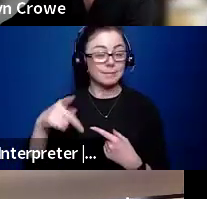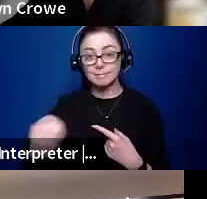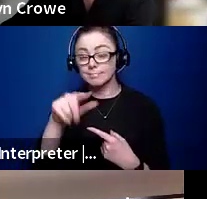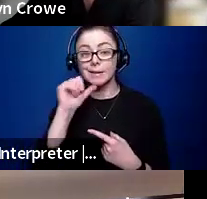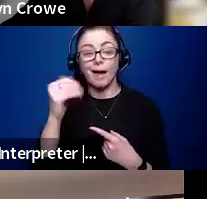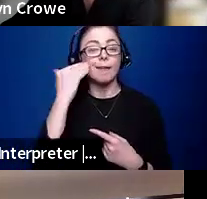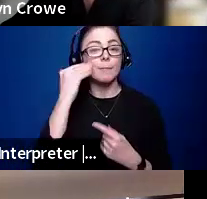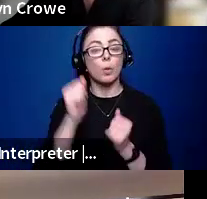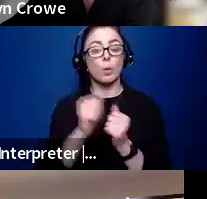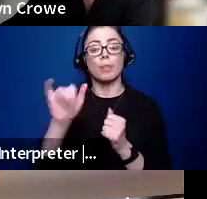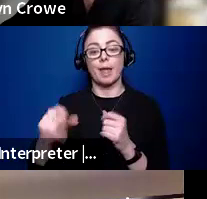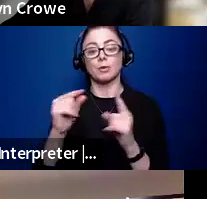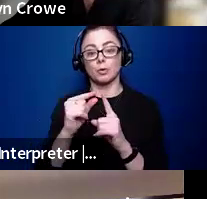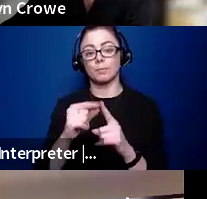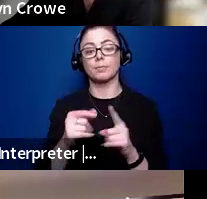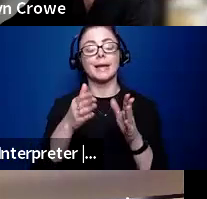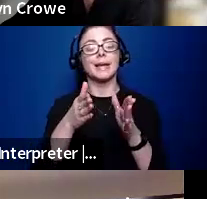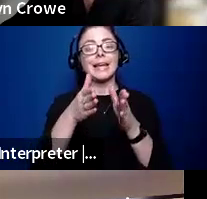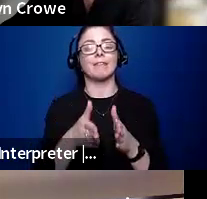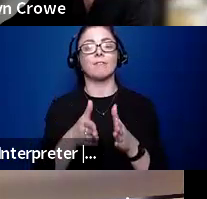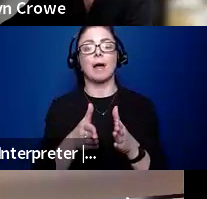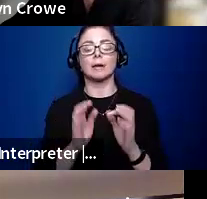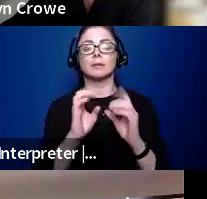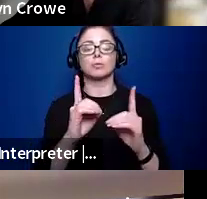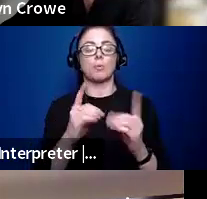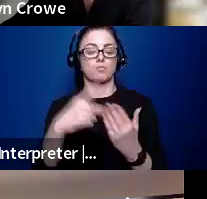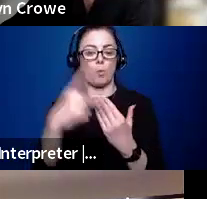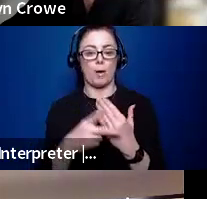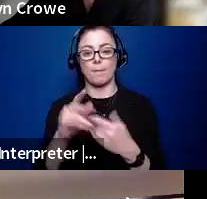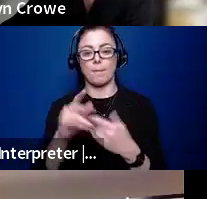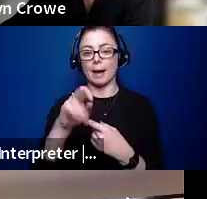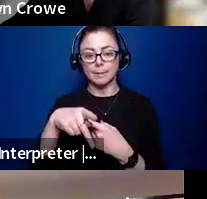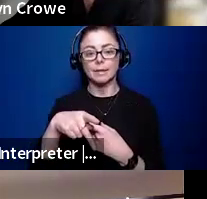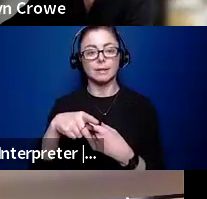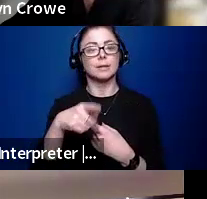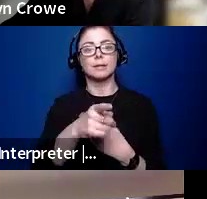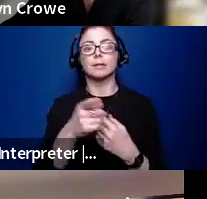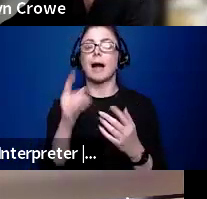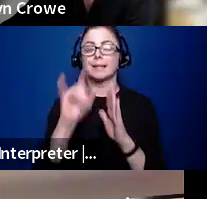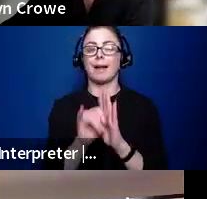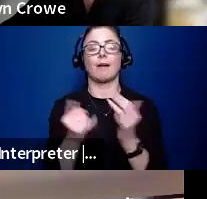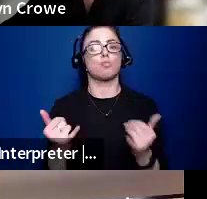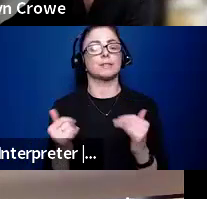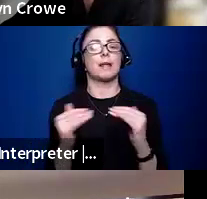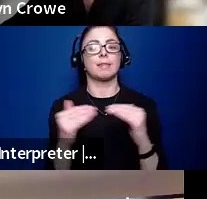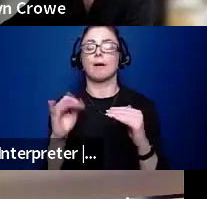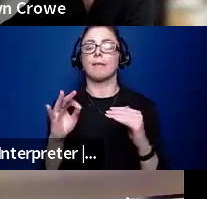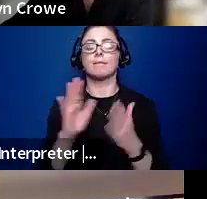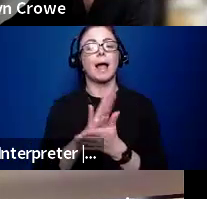Individualized Education Program. An IEP is developed by identifying present levels of academic achievement and functional